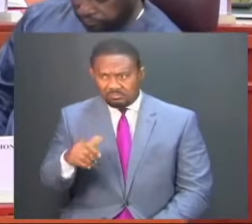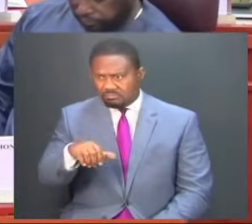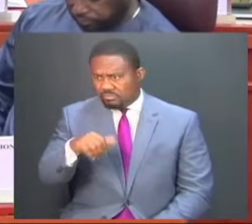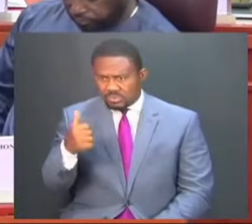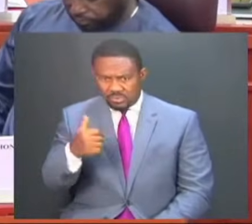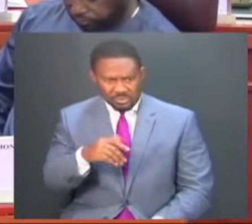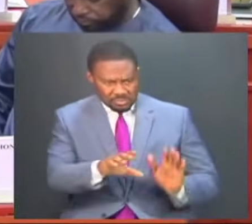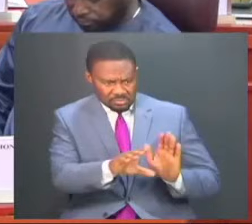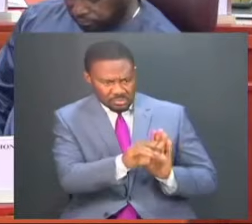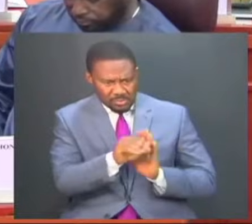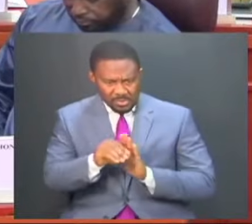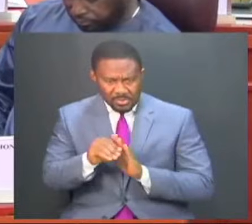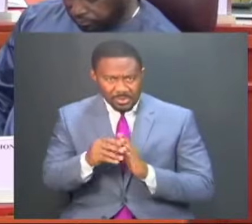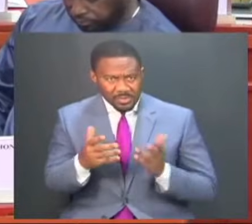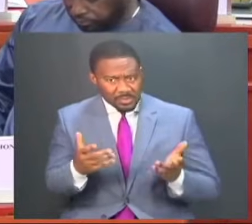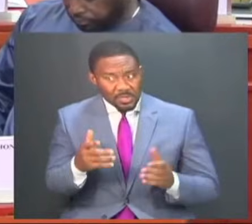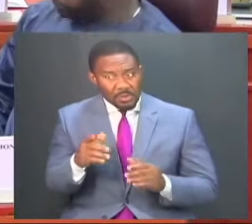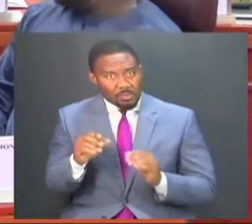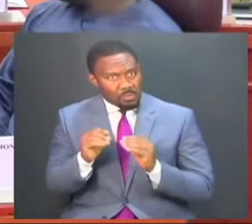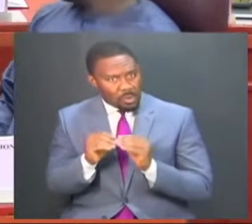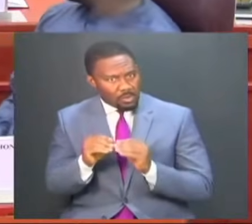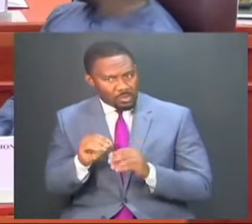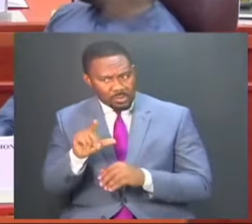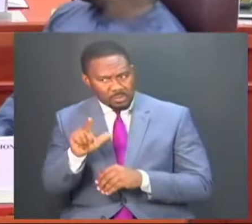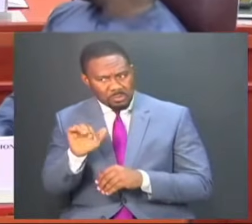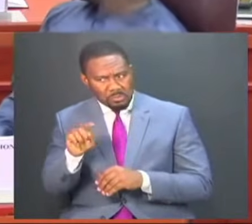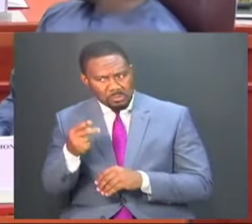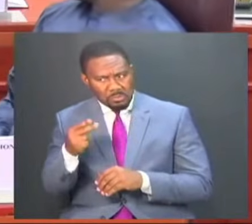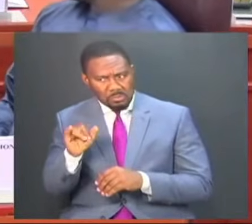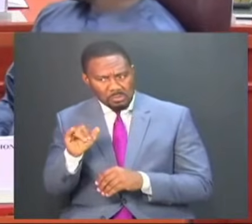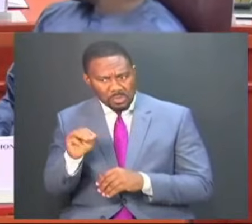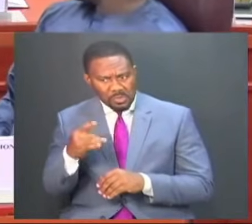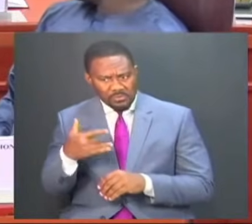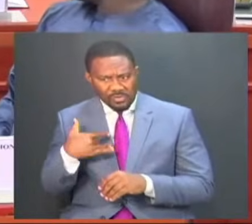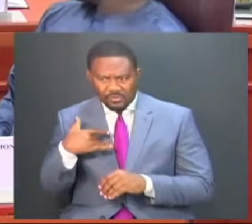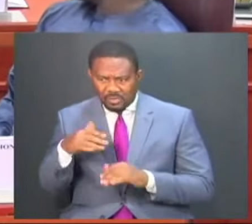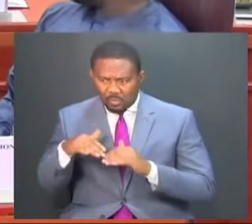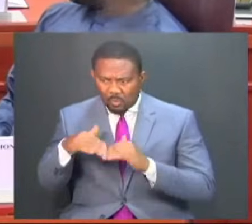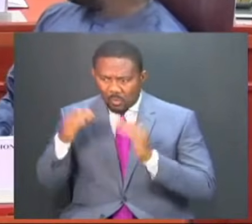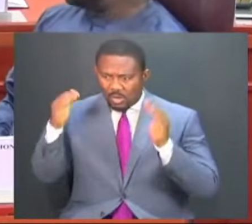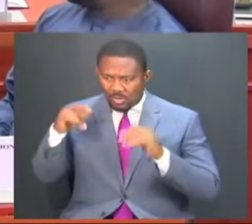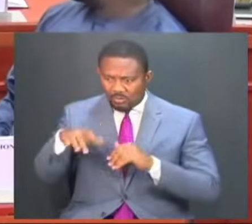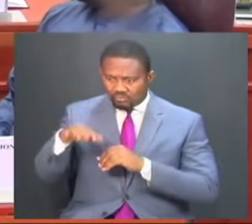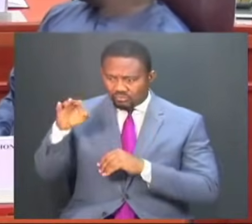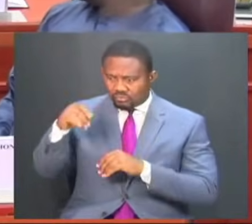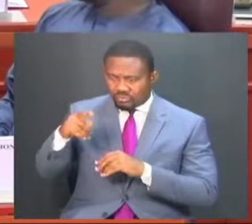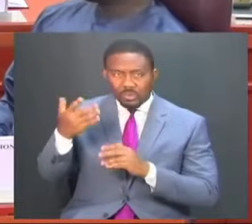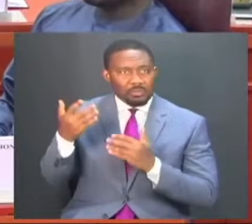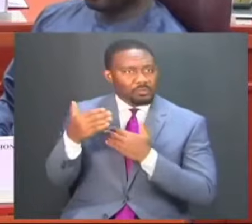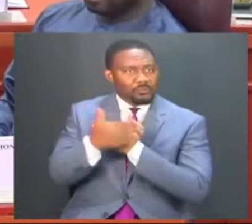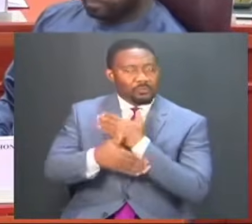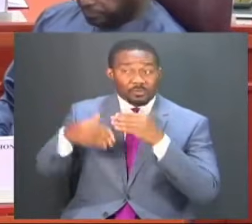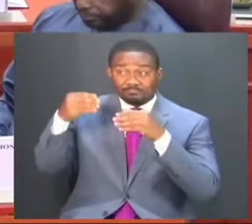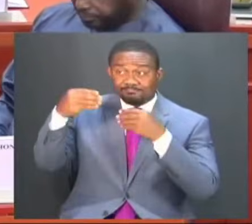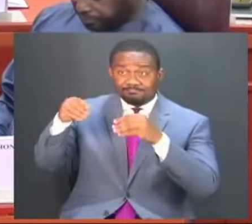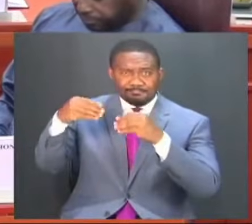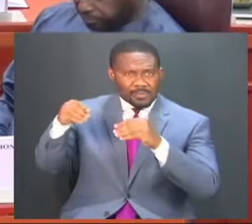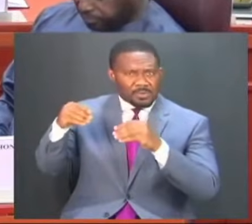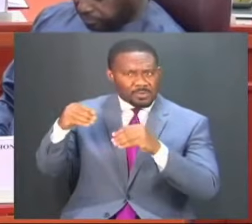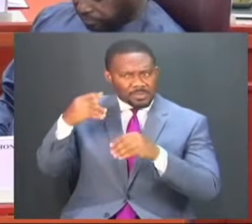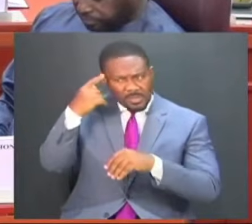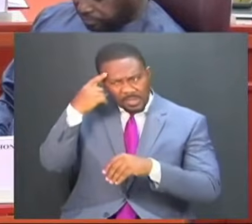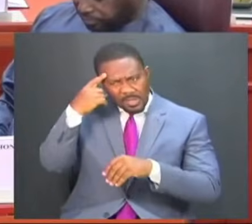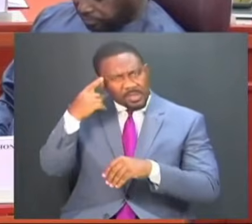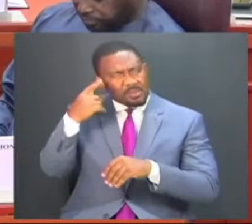do with this lithium. It shouldn't just be one of the minerals that we have found and we'll just be exporting. Let's think about how we can make good use